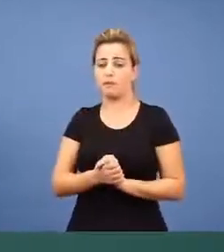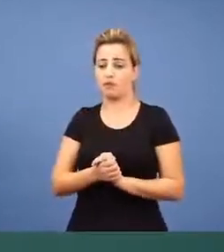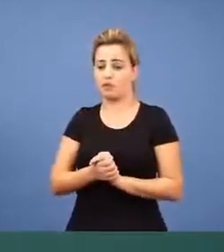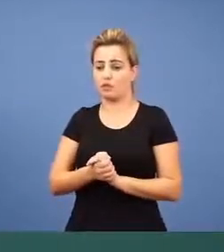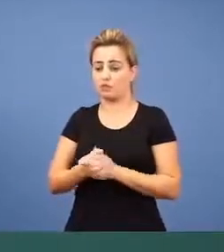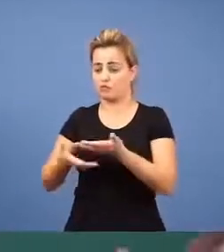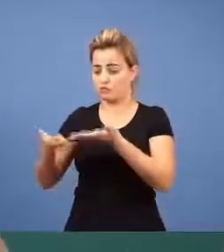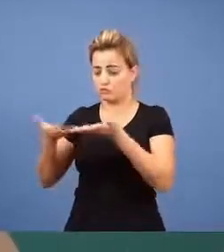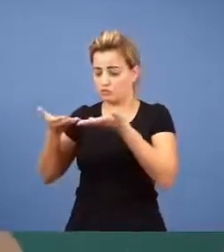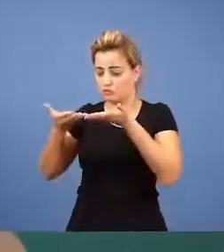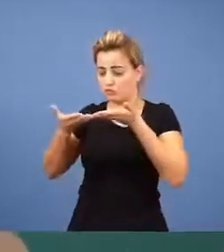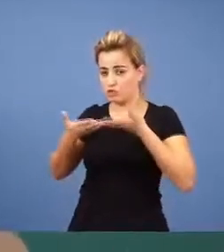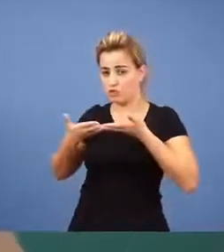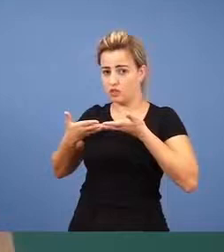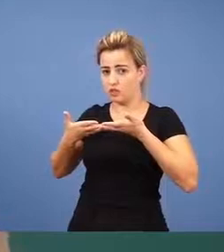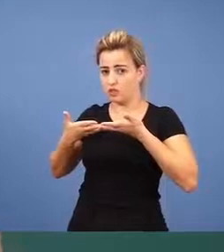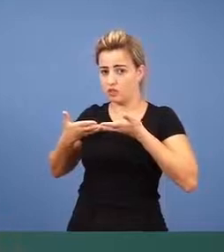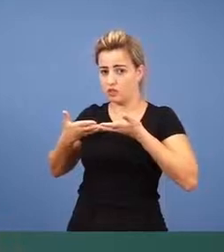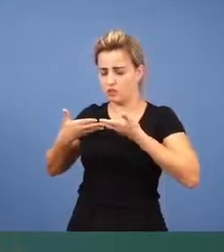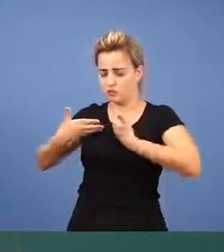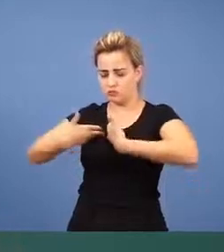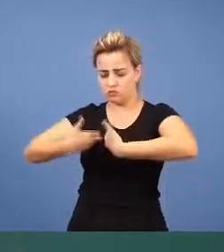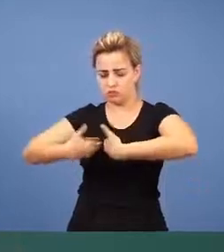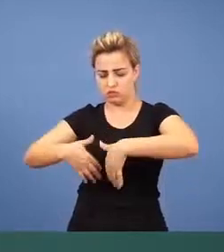"Give me the bag of stones.